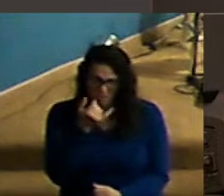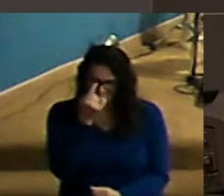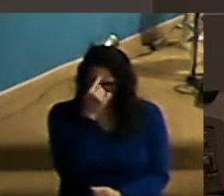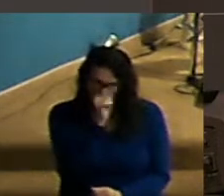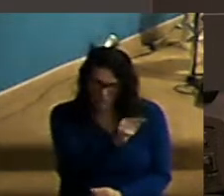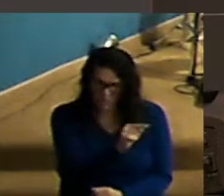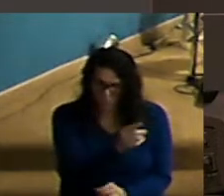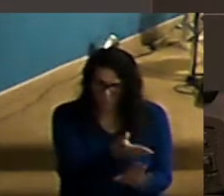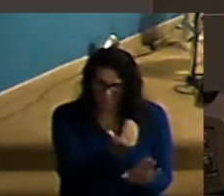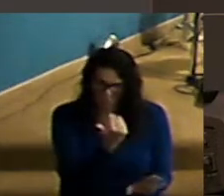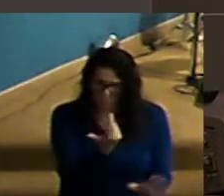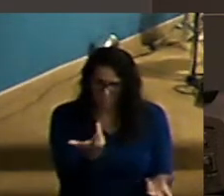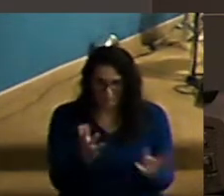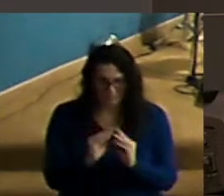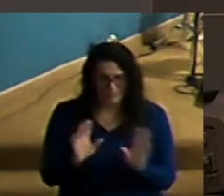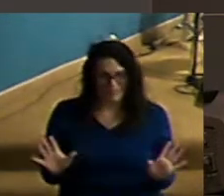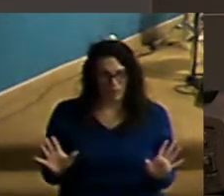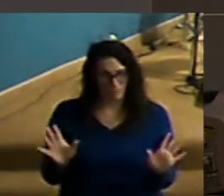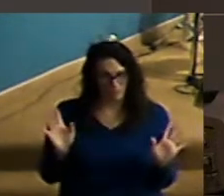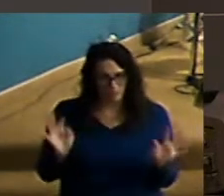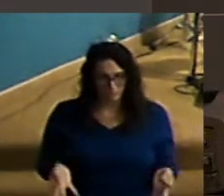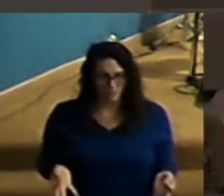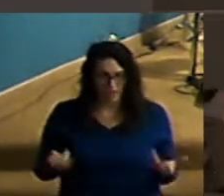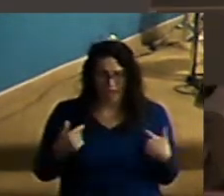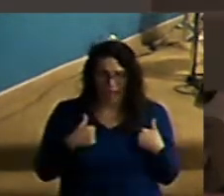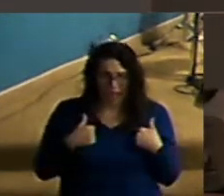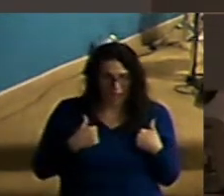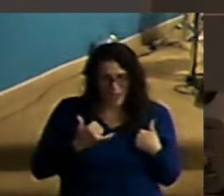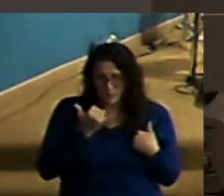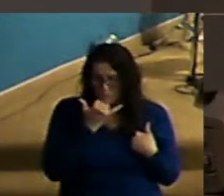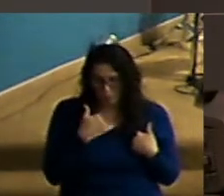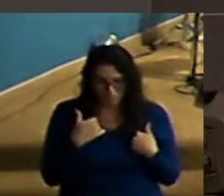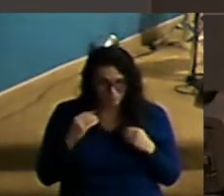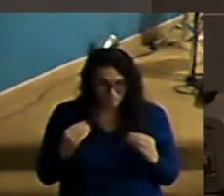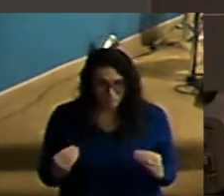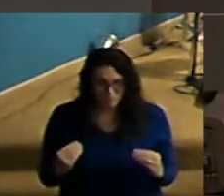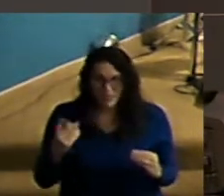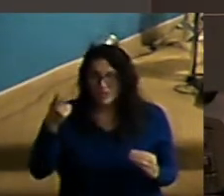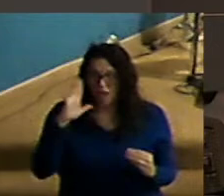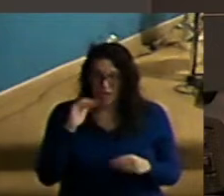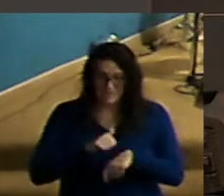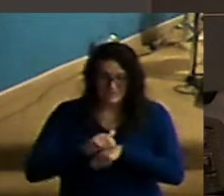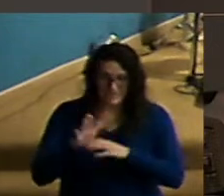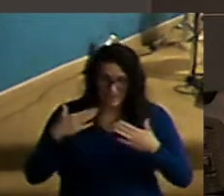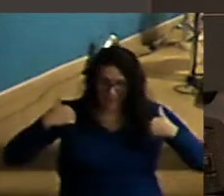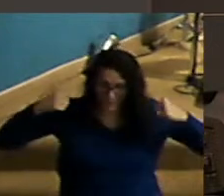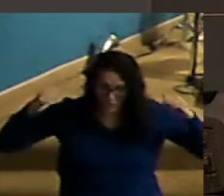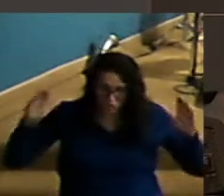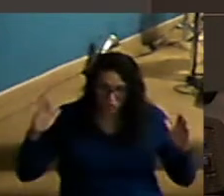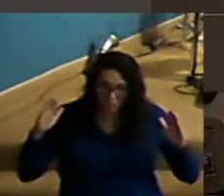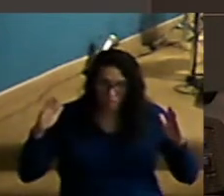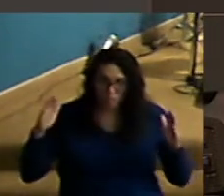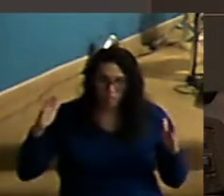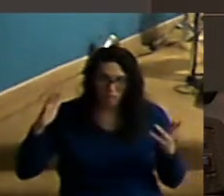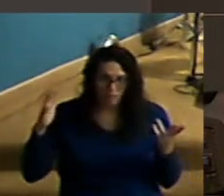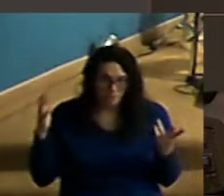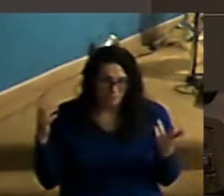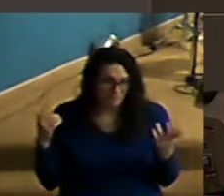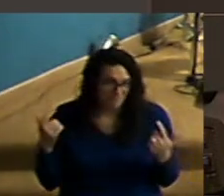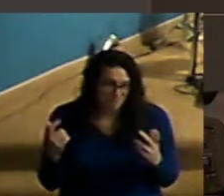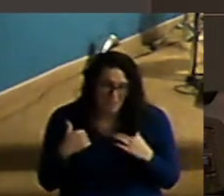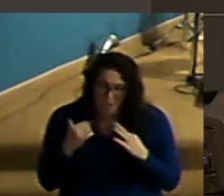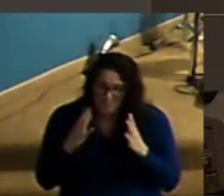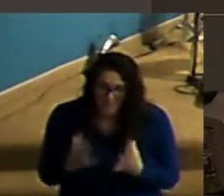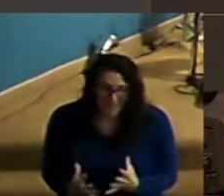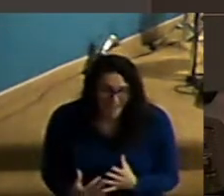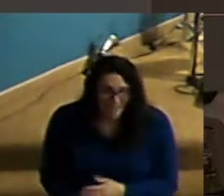your majesty. He's pretty clear, stating his case. I've done no wrong. God sent an angel. Fine.